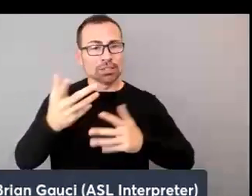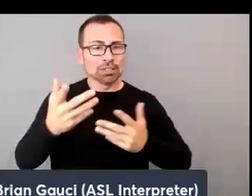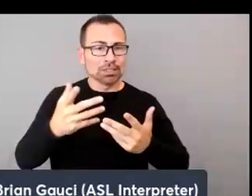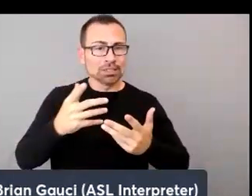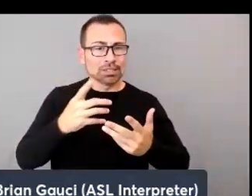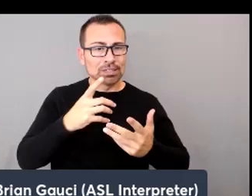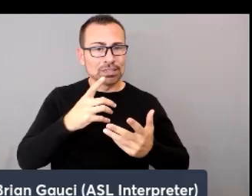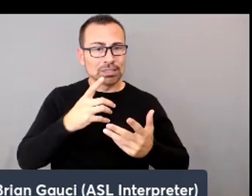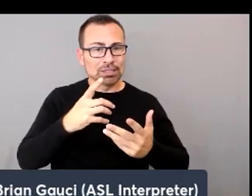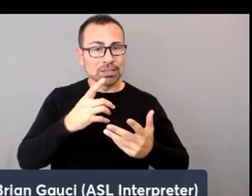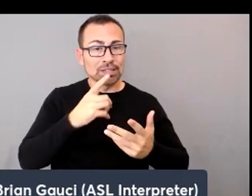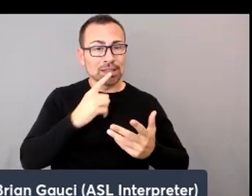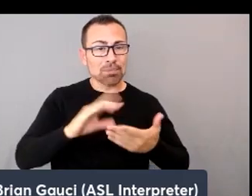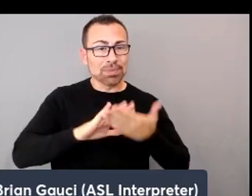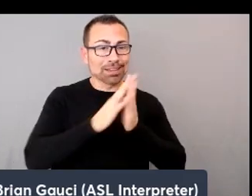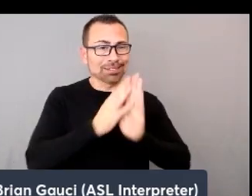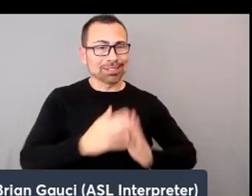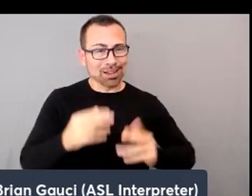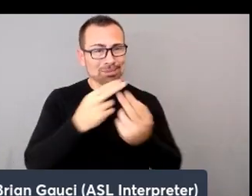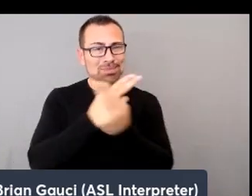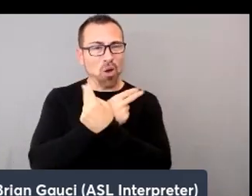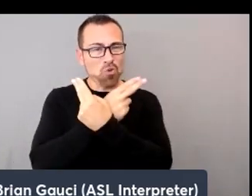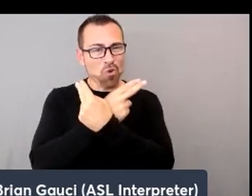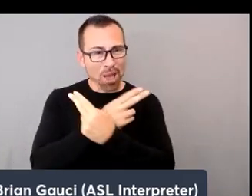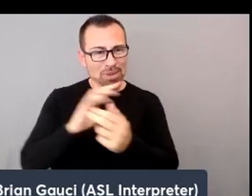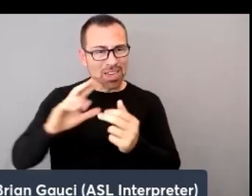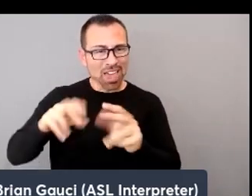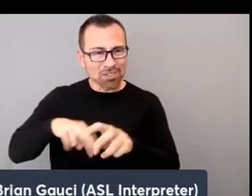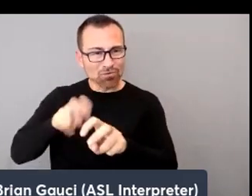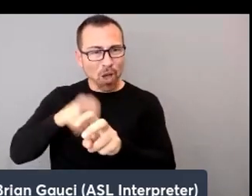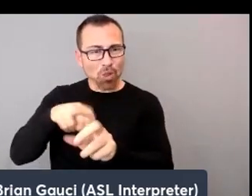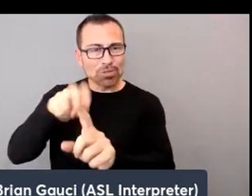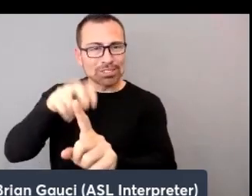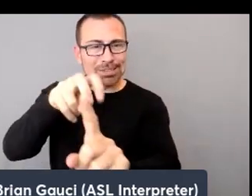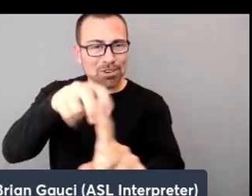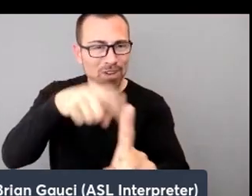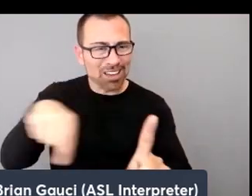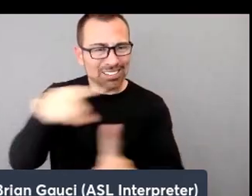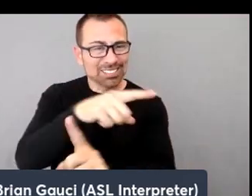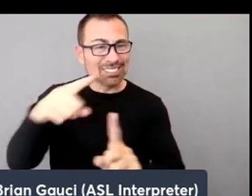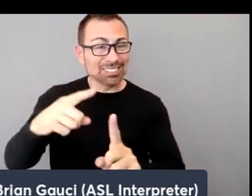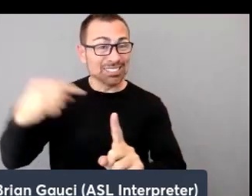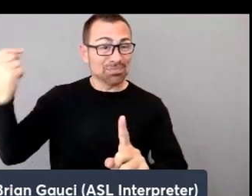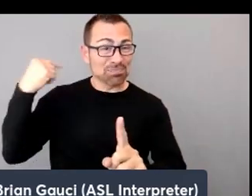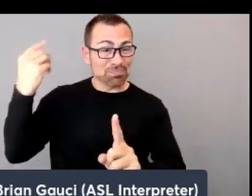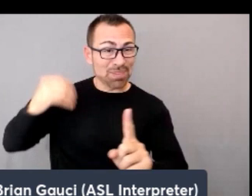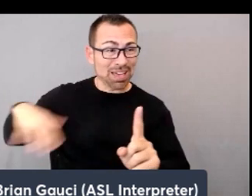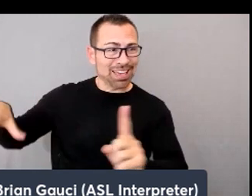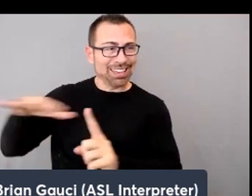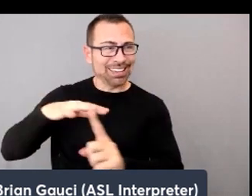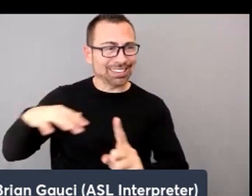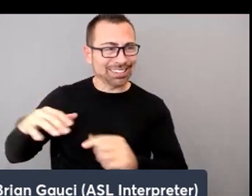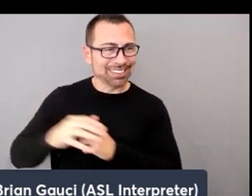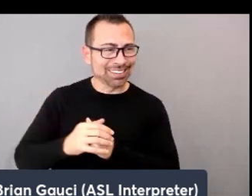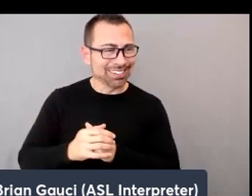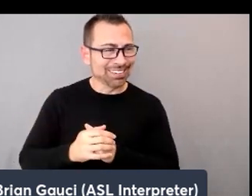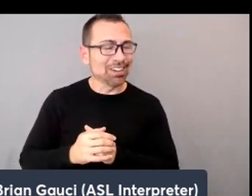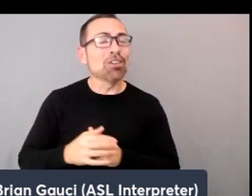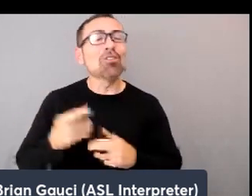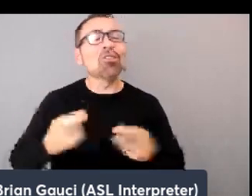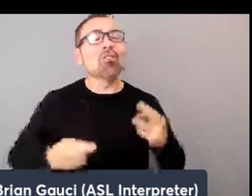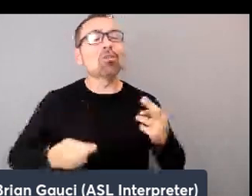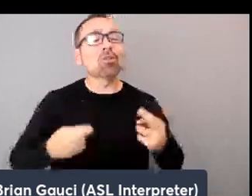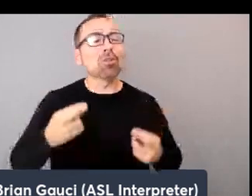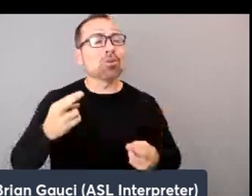robot that follows him around his backyard, so that his kid would sit in the chair and follow him. And the way that